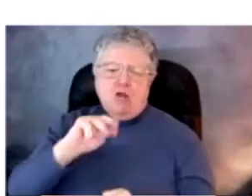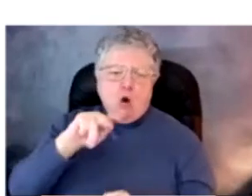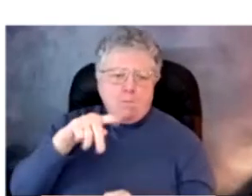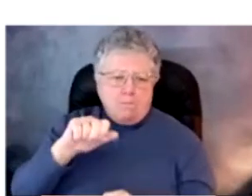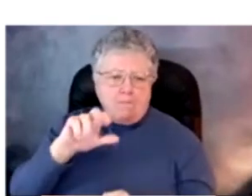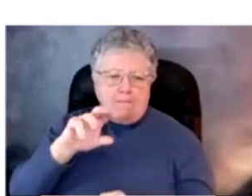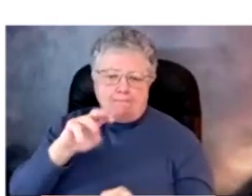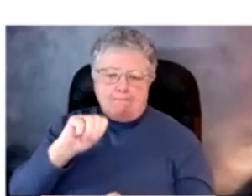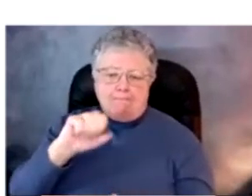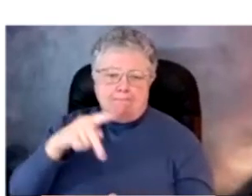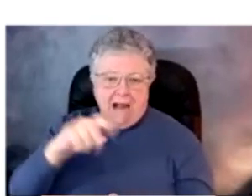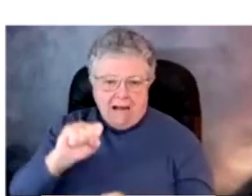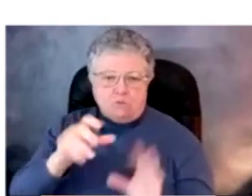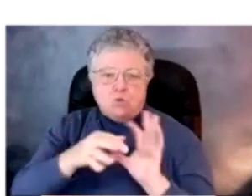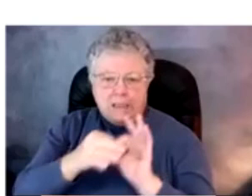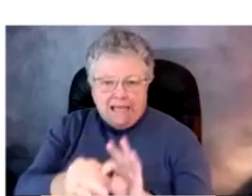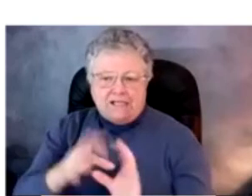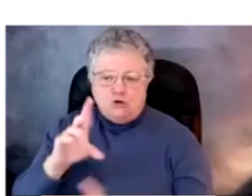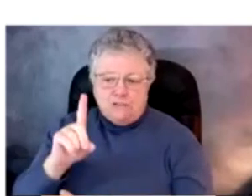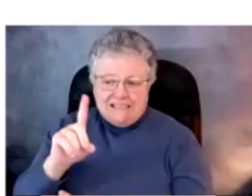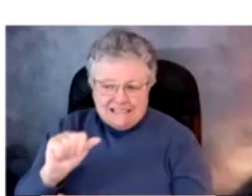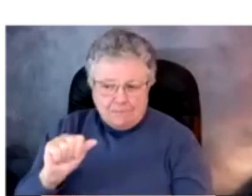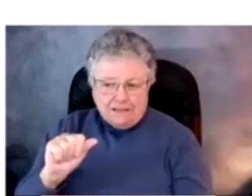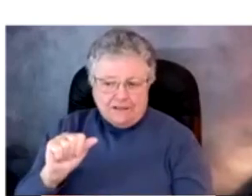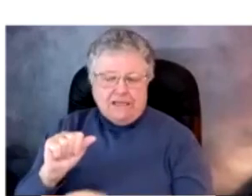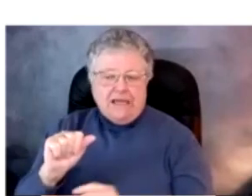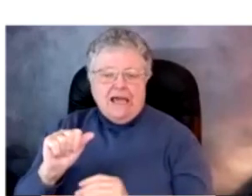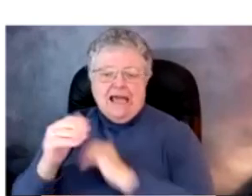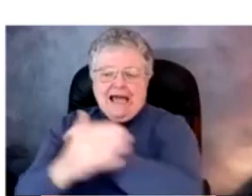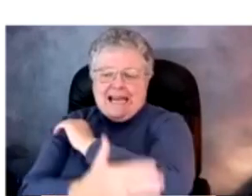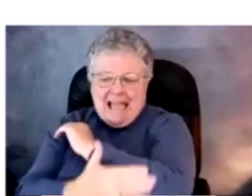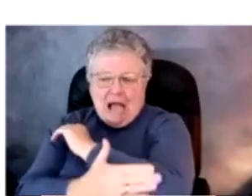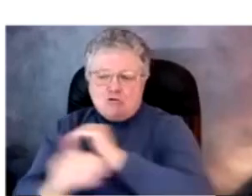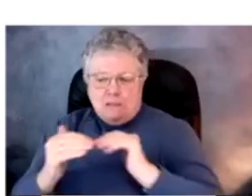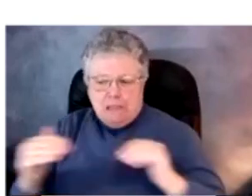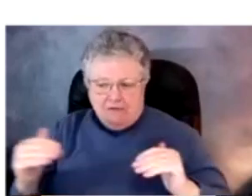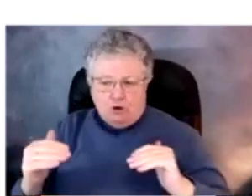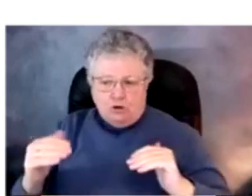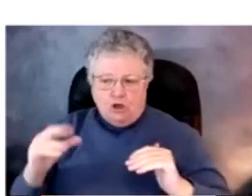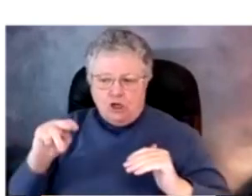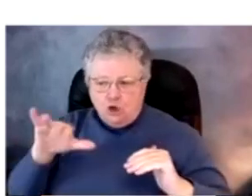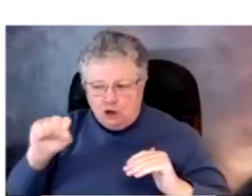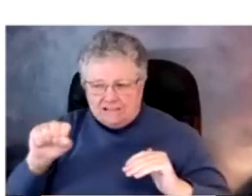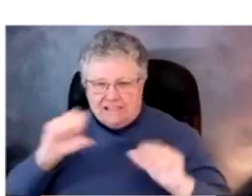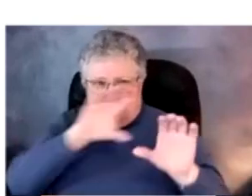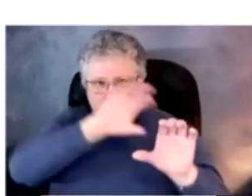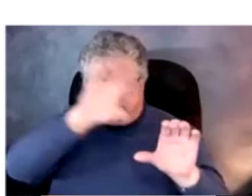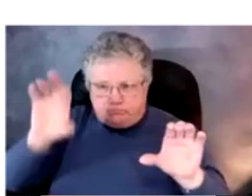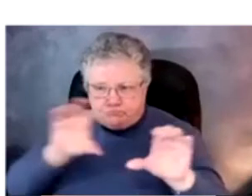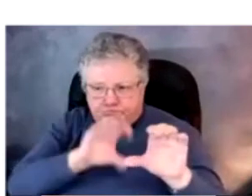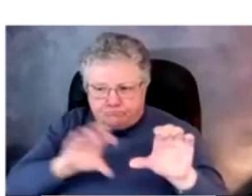level. And so there are maps for New York. The data is slightly older, but it's still